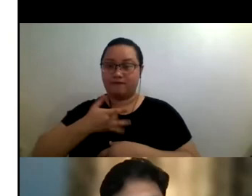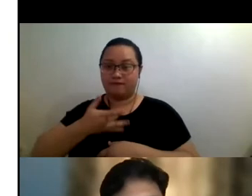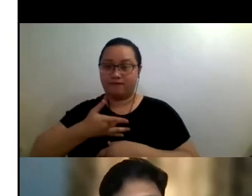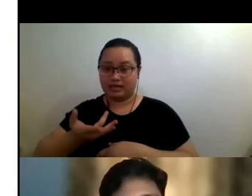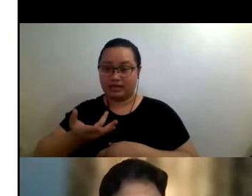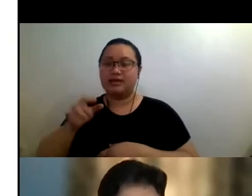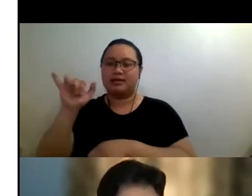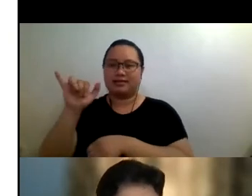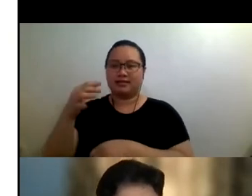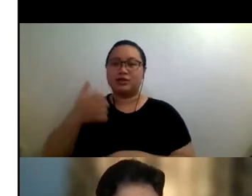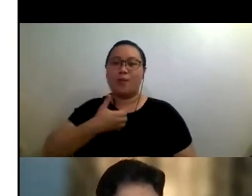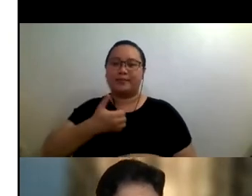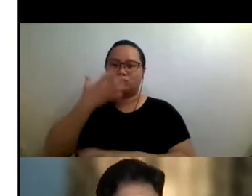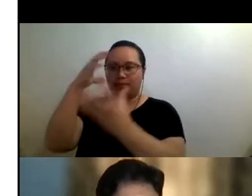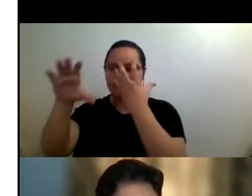the same.